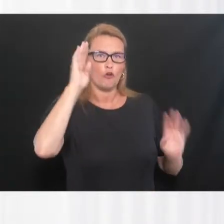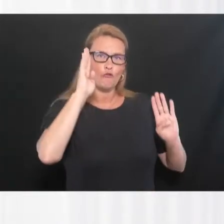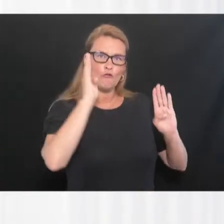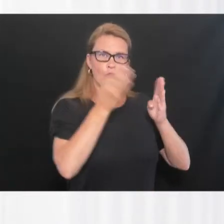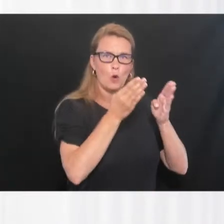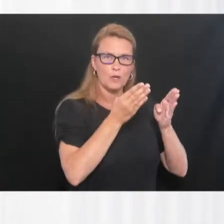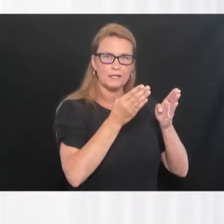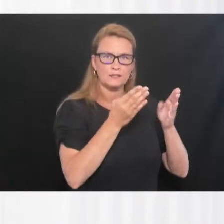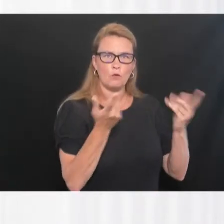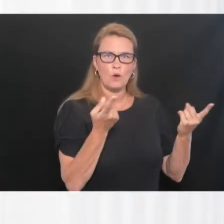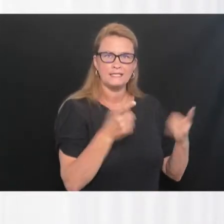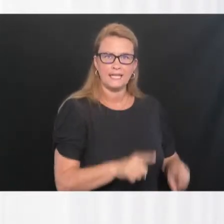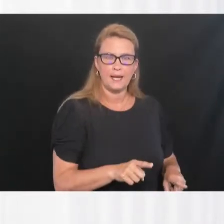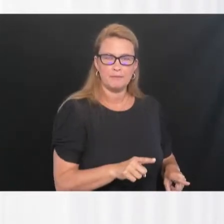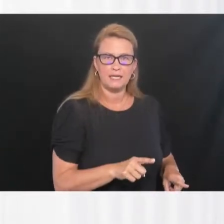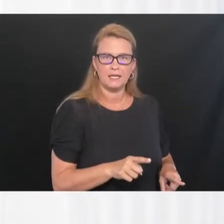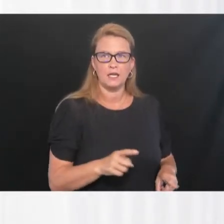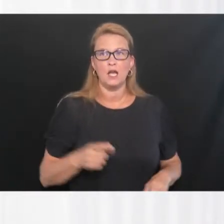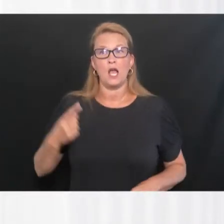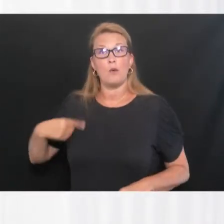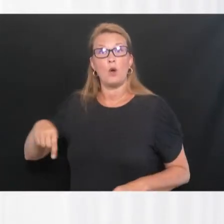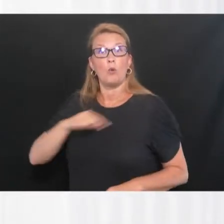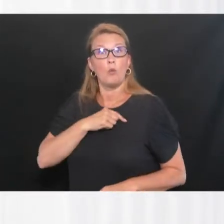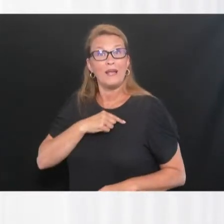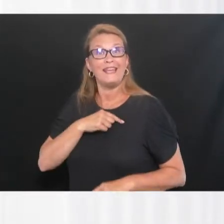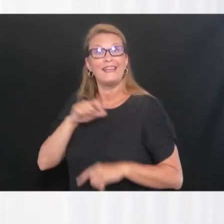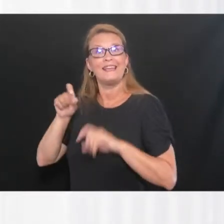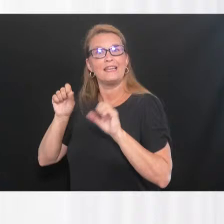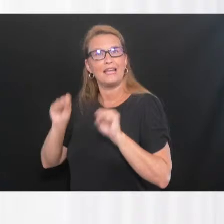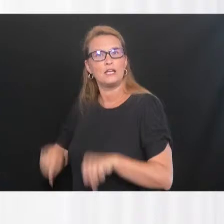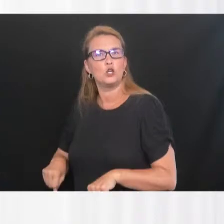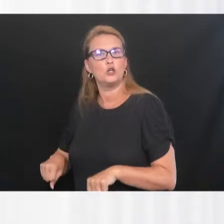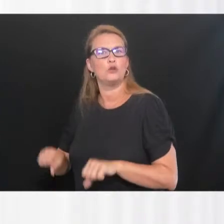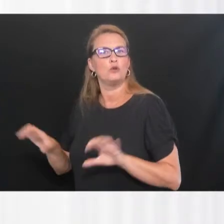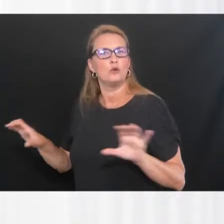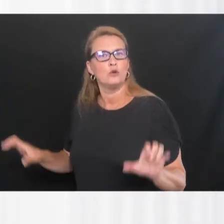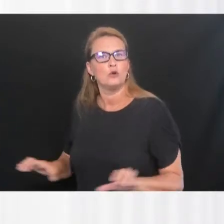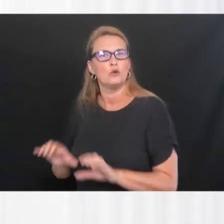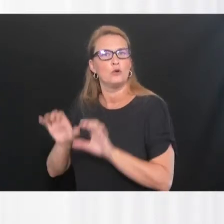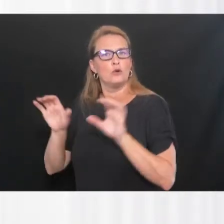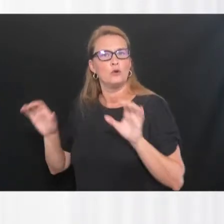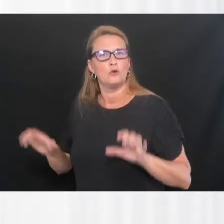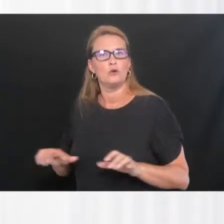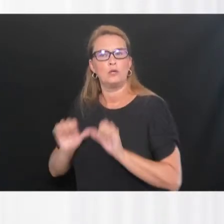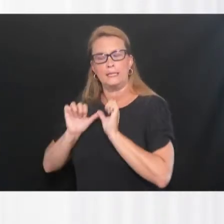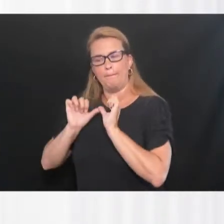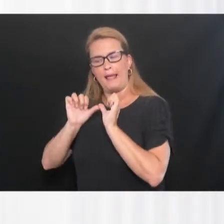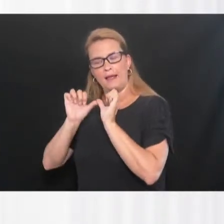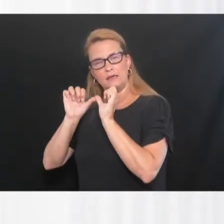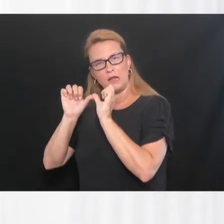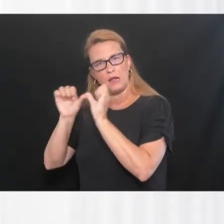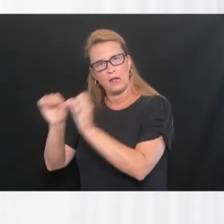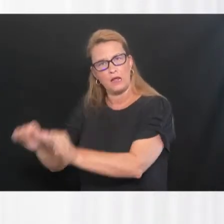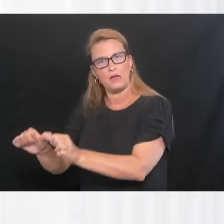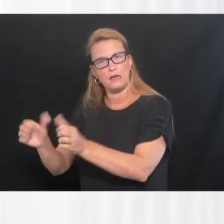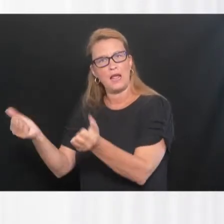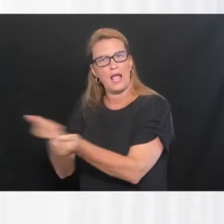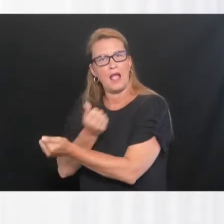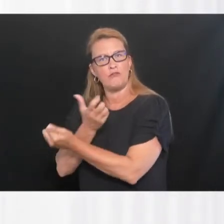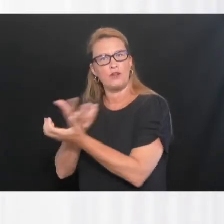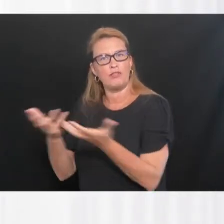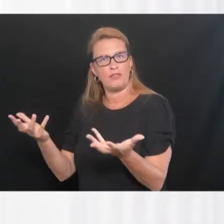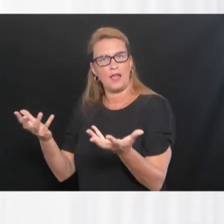of us and what we need to do to maintain the level of effort to achieve those